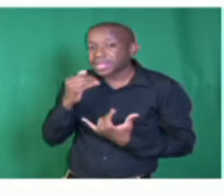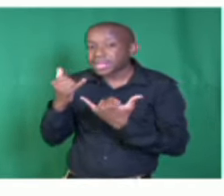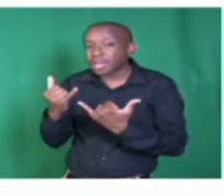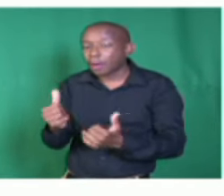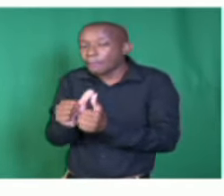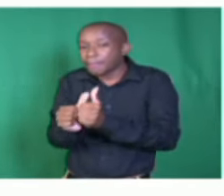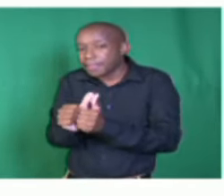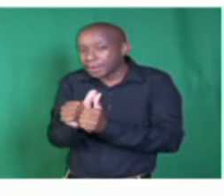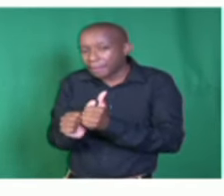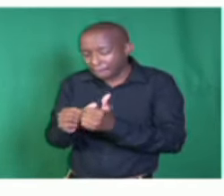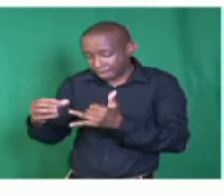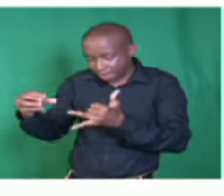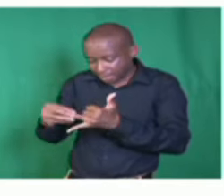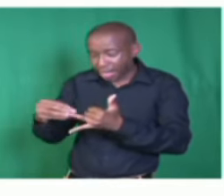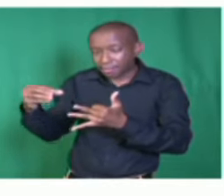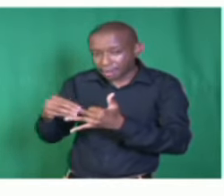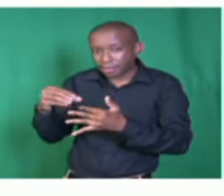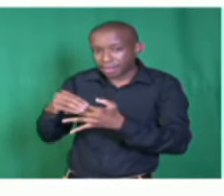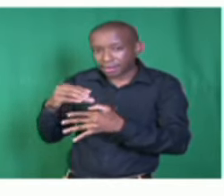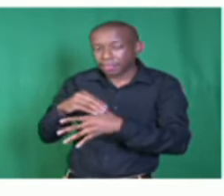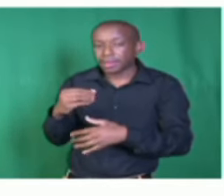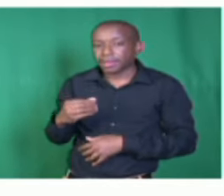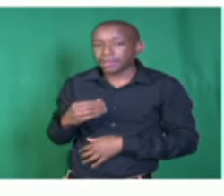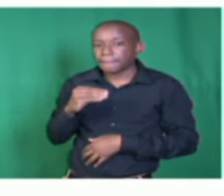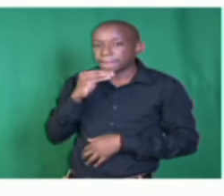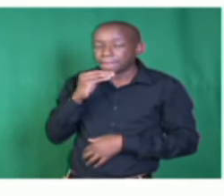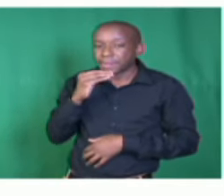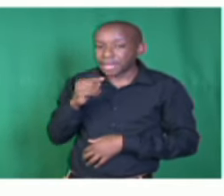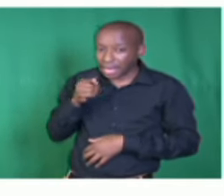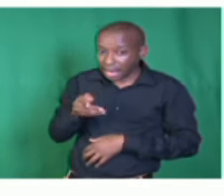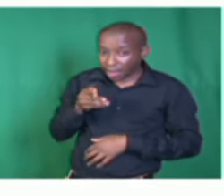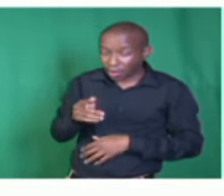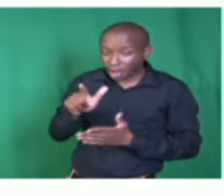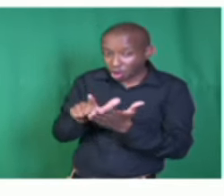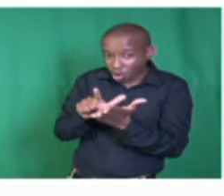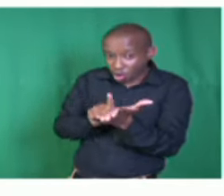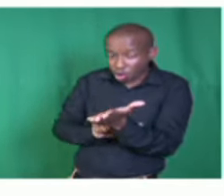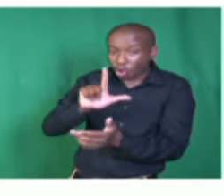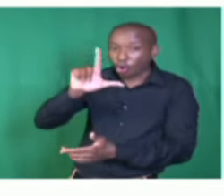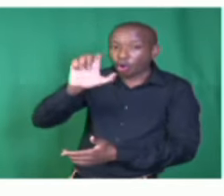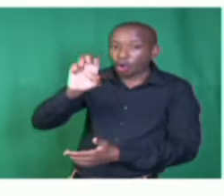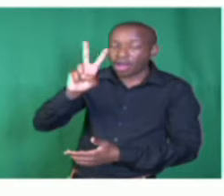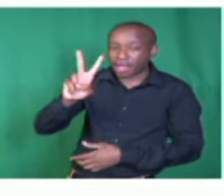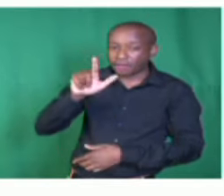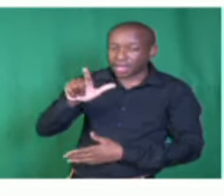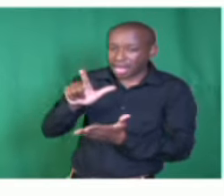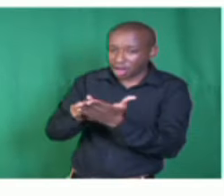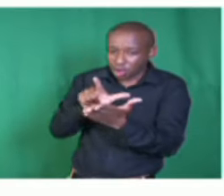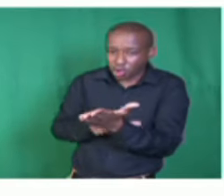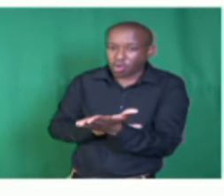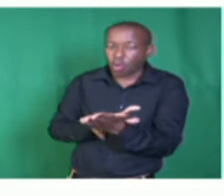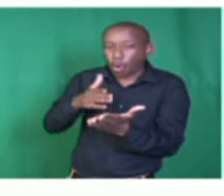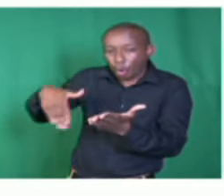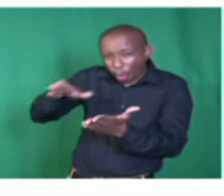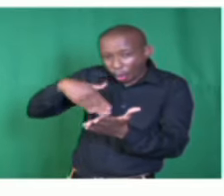the brothers have to inherit the wife. That was the Levite law, a law which was respected by all